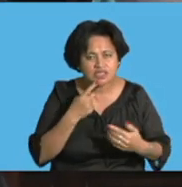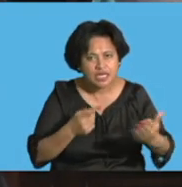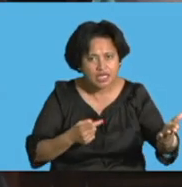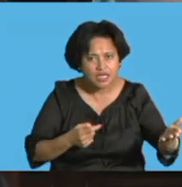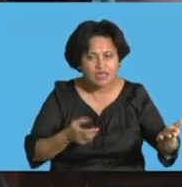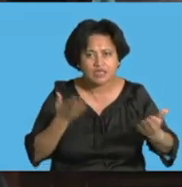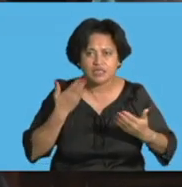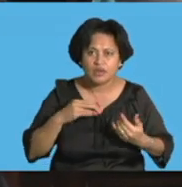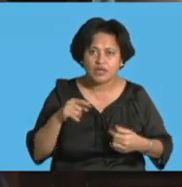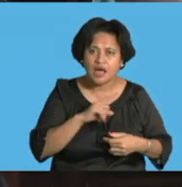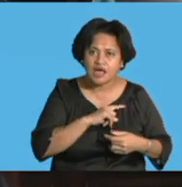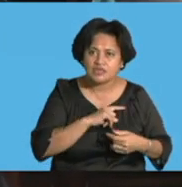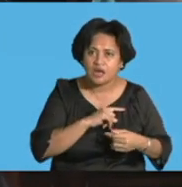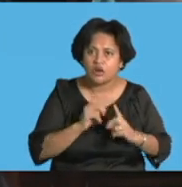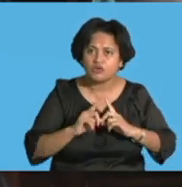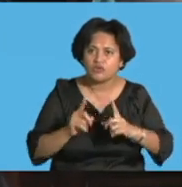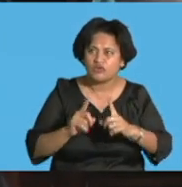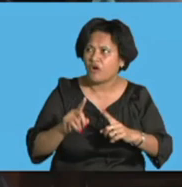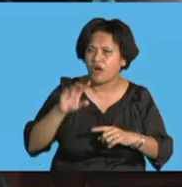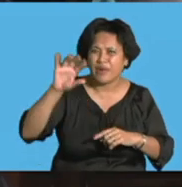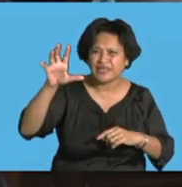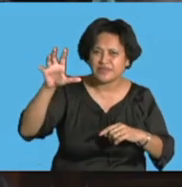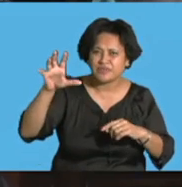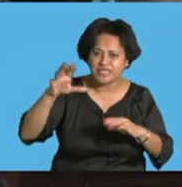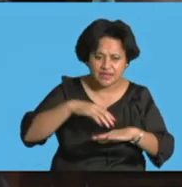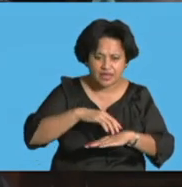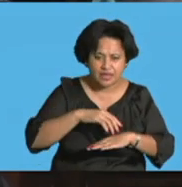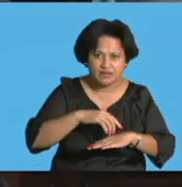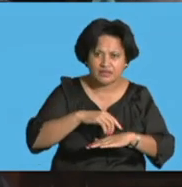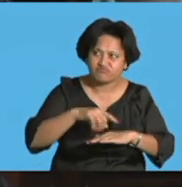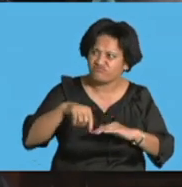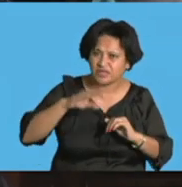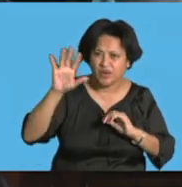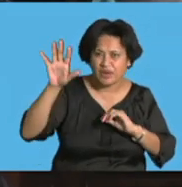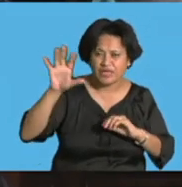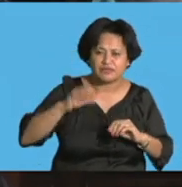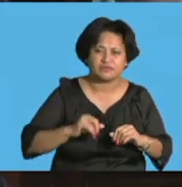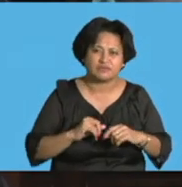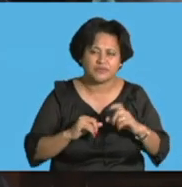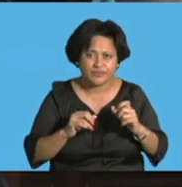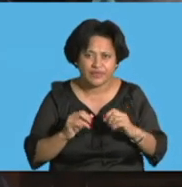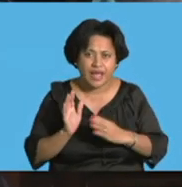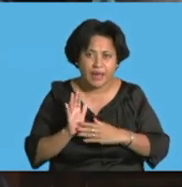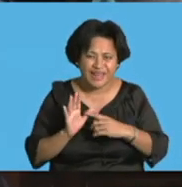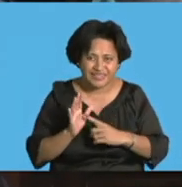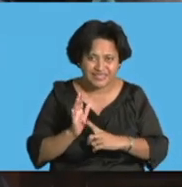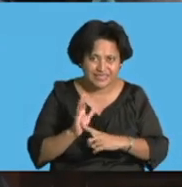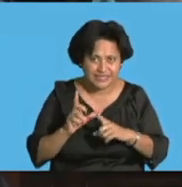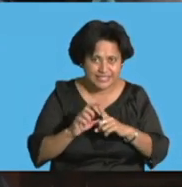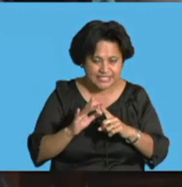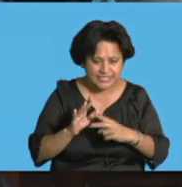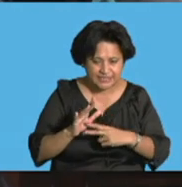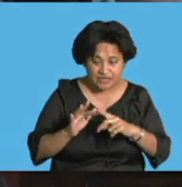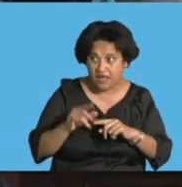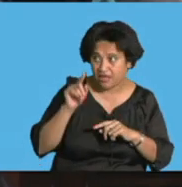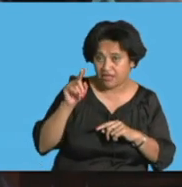wants us to follow Maldives. Maldives is not a very good example, Mr. Speaker, sir. It is one country where they may have